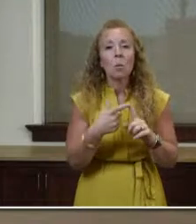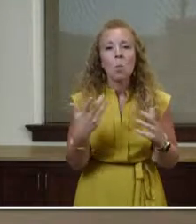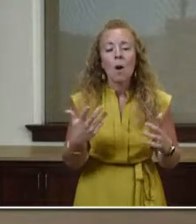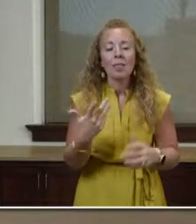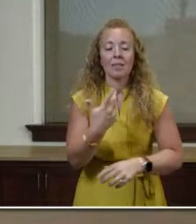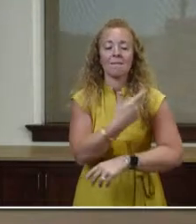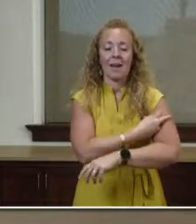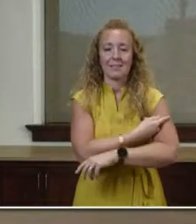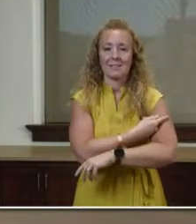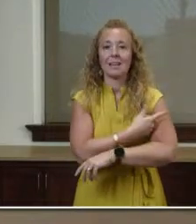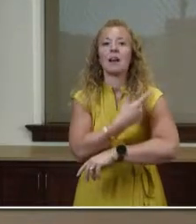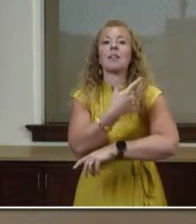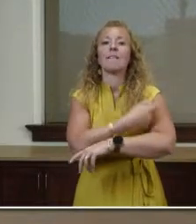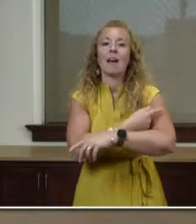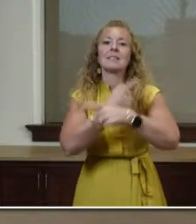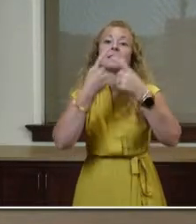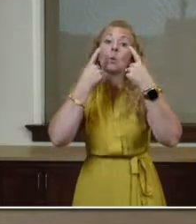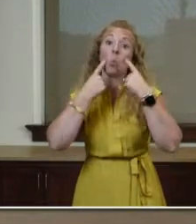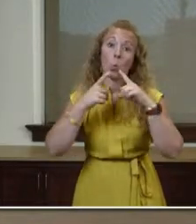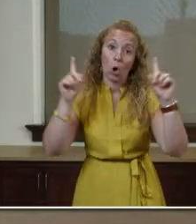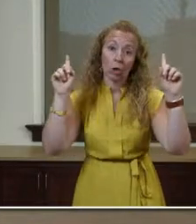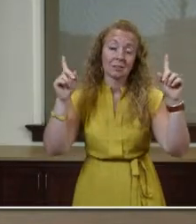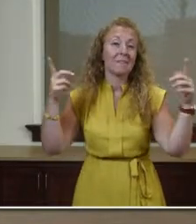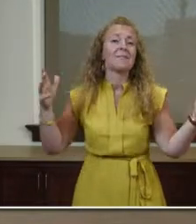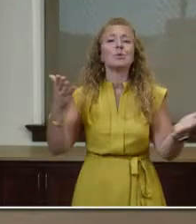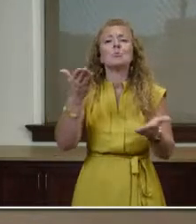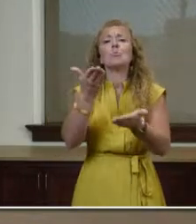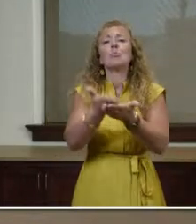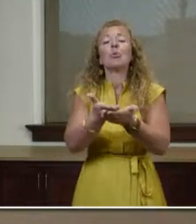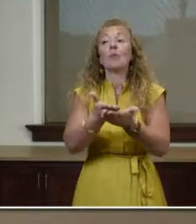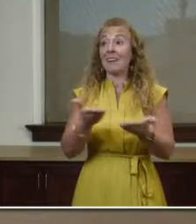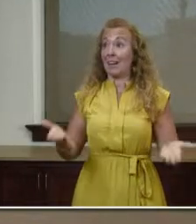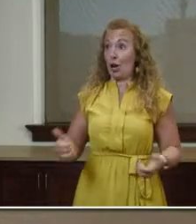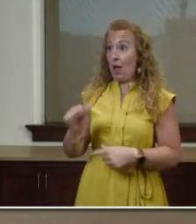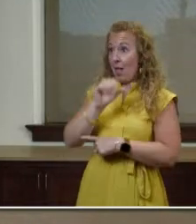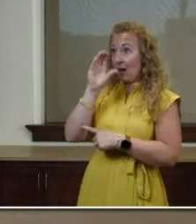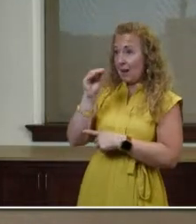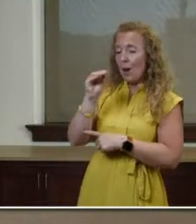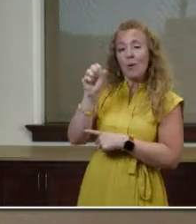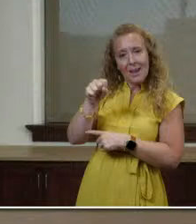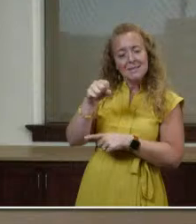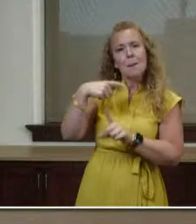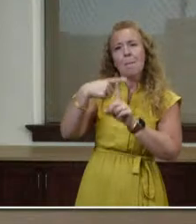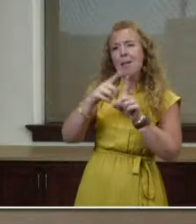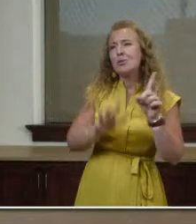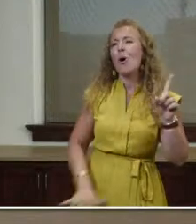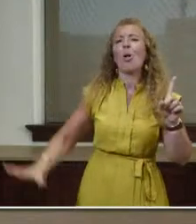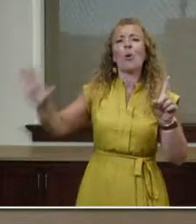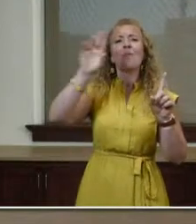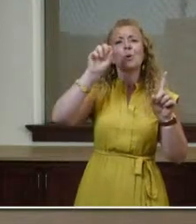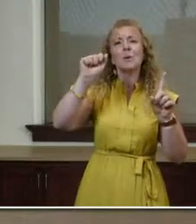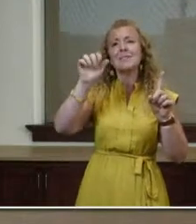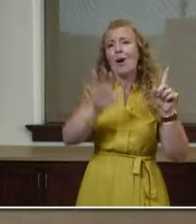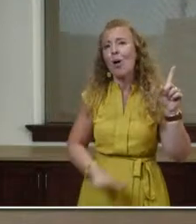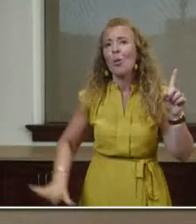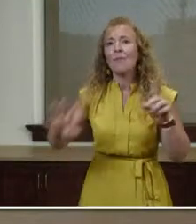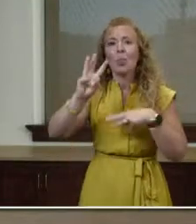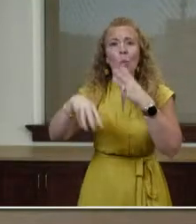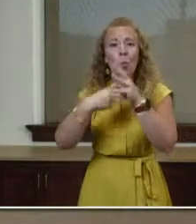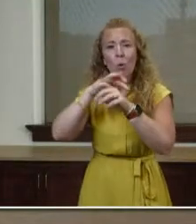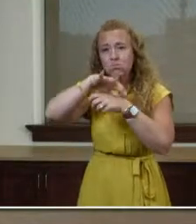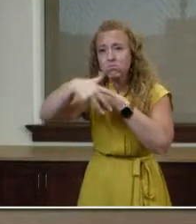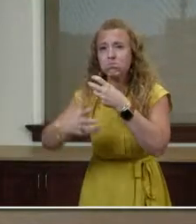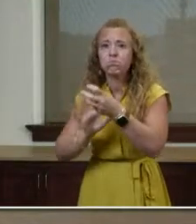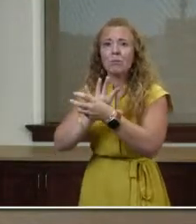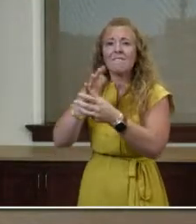vaccines. The vaccines work. They've proven, not just here in Allegheny County, but across the country and across the world, that where you